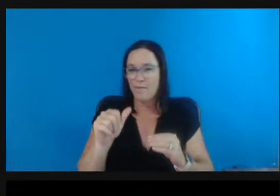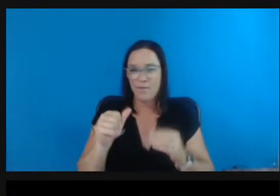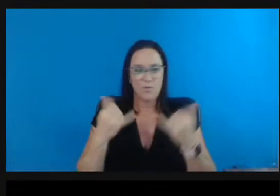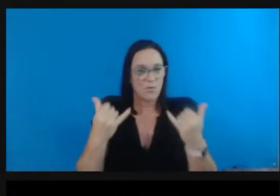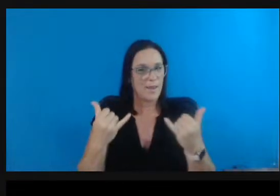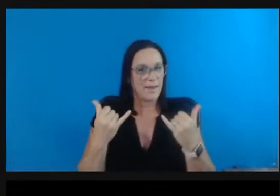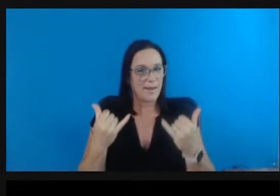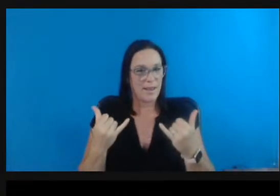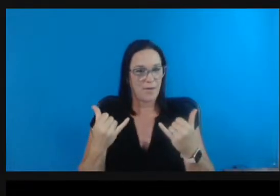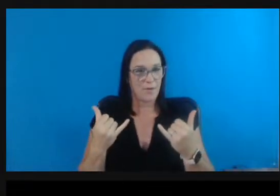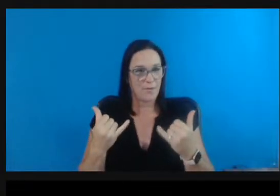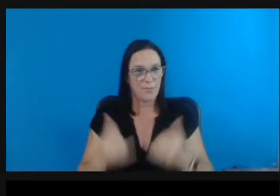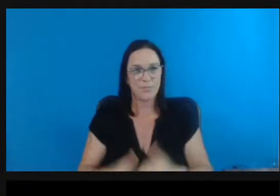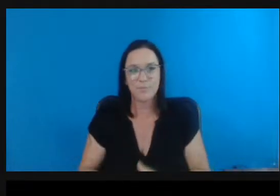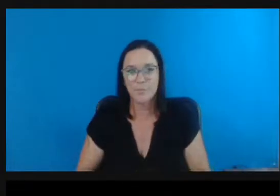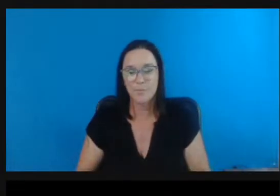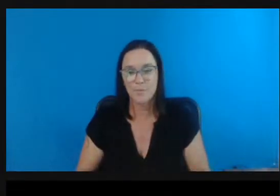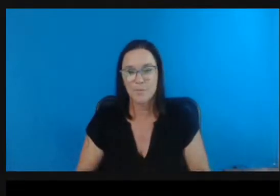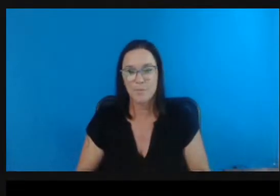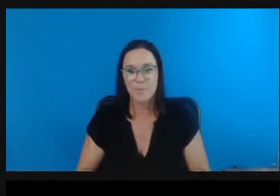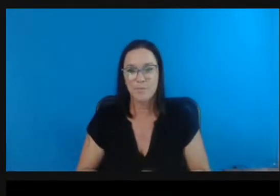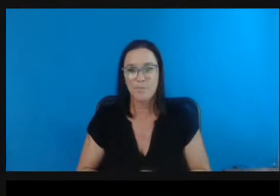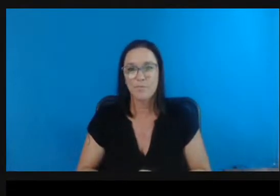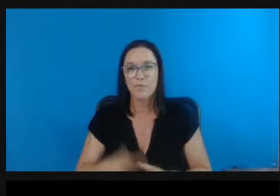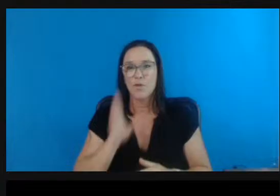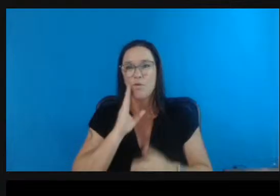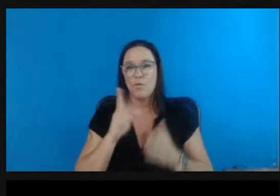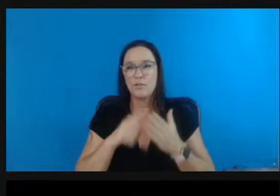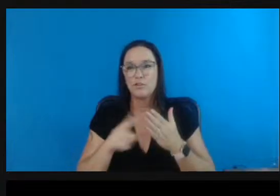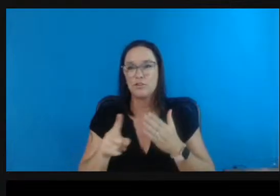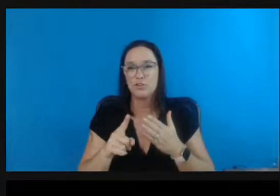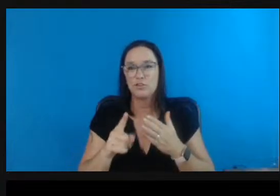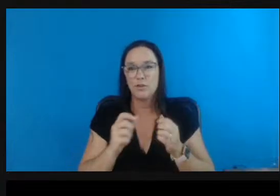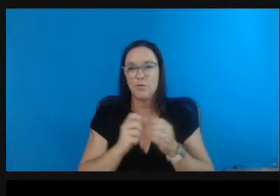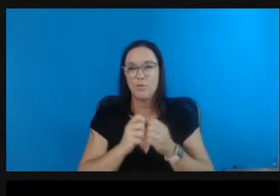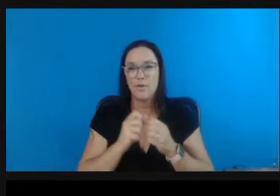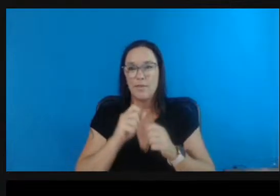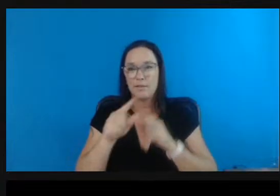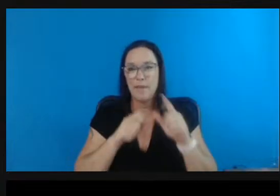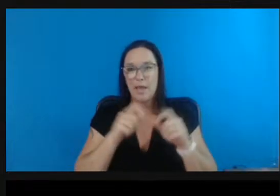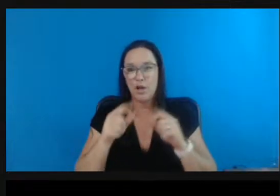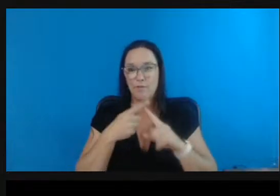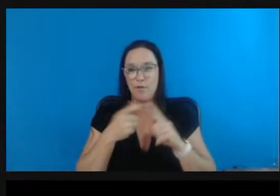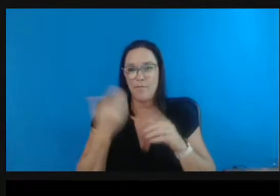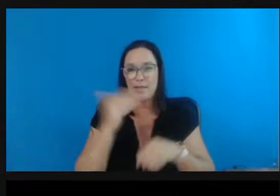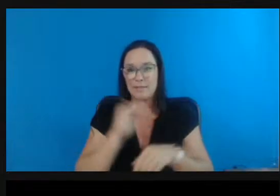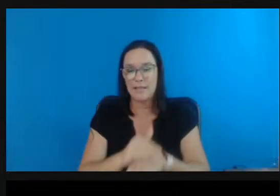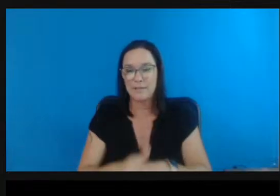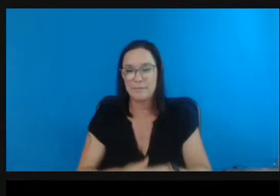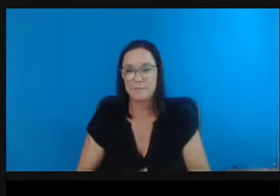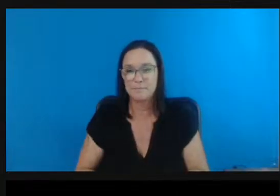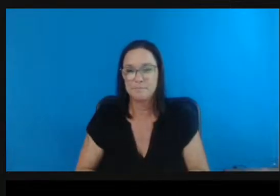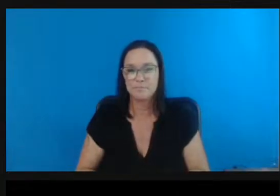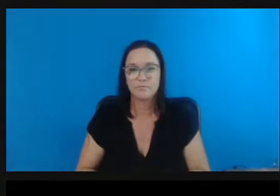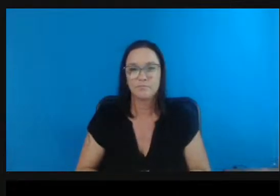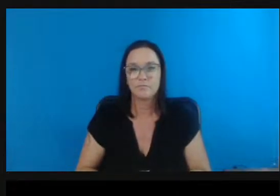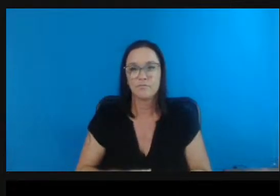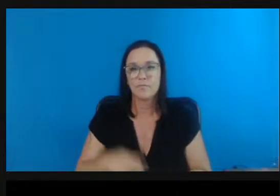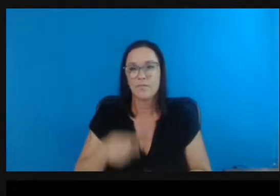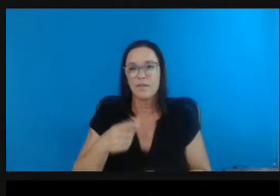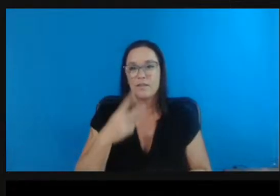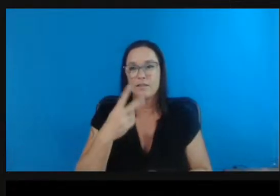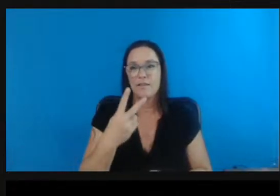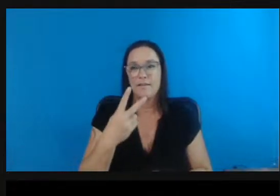now. But we'll check in with some of that spatter from last night. There's a view from the V2